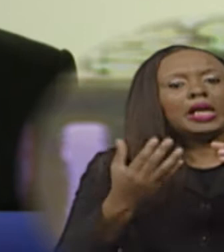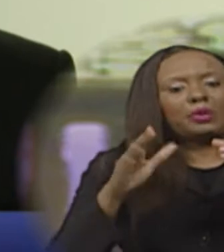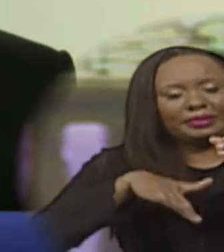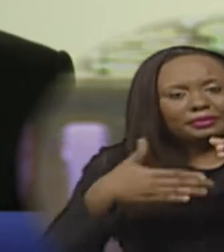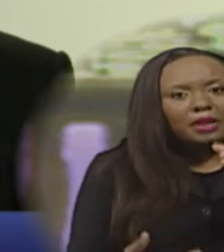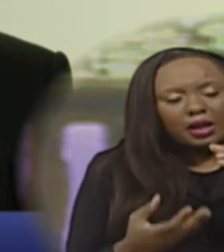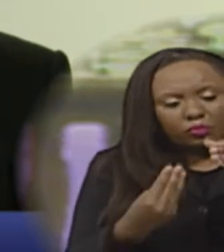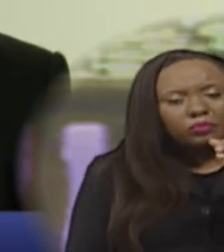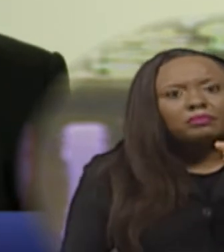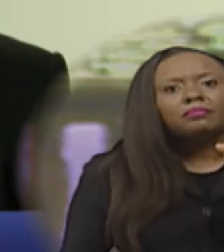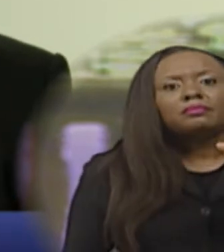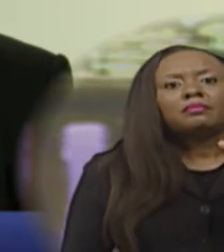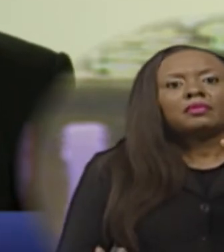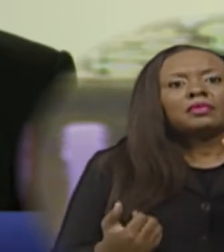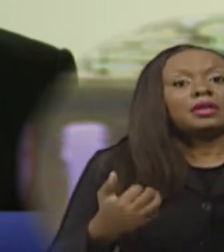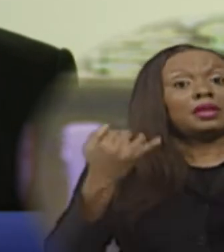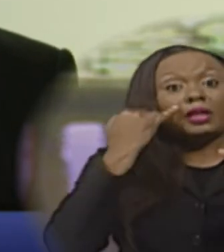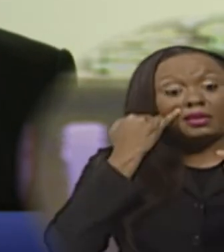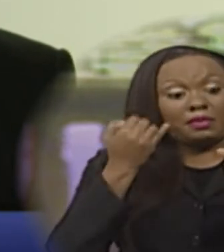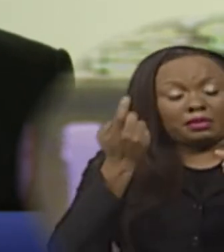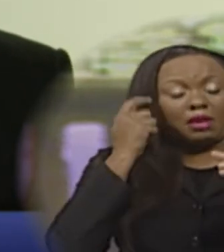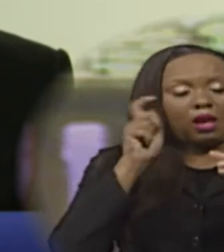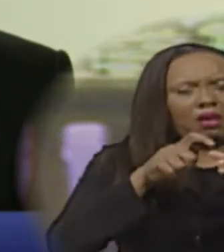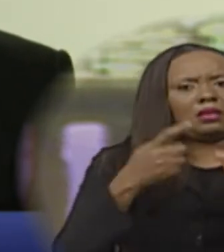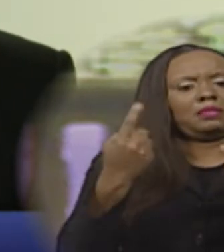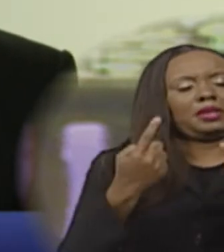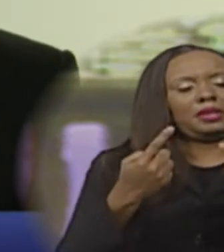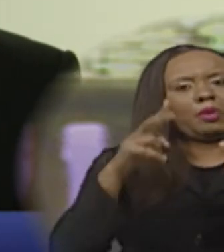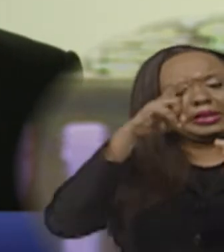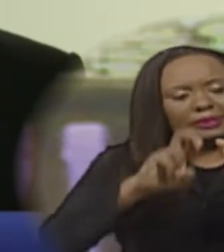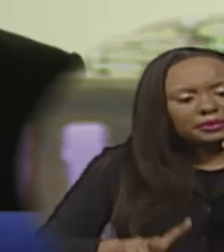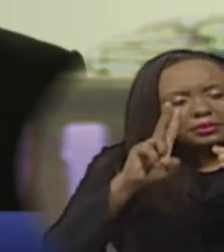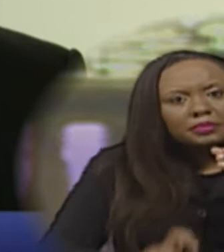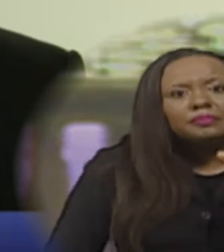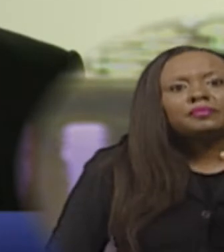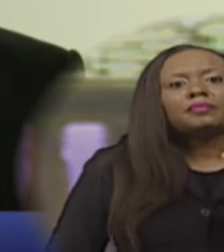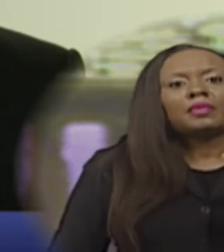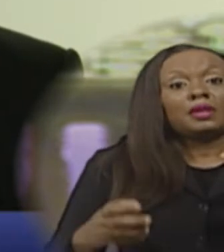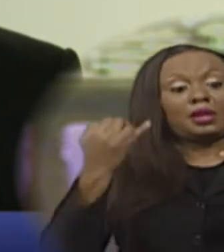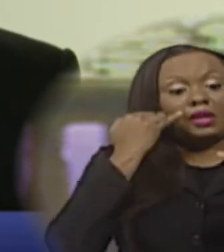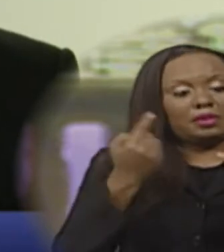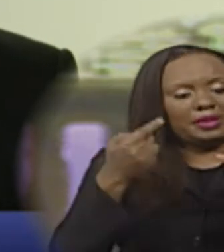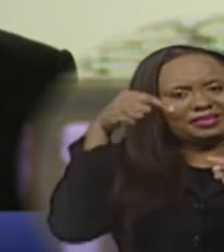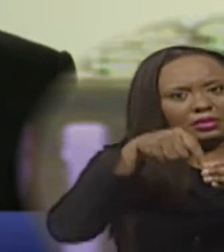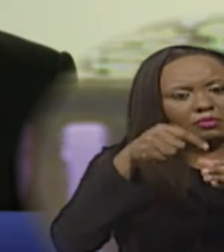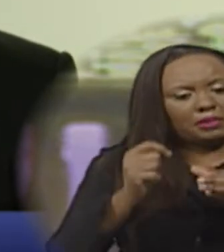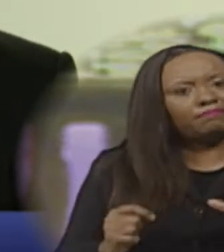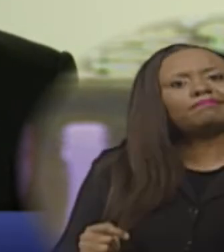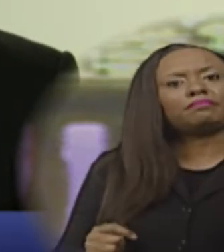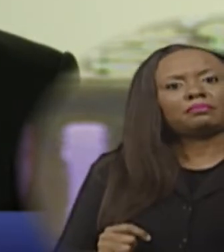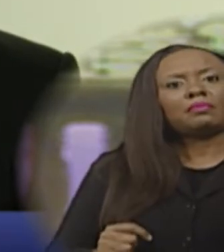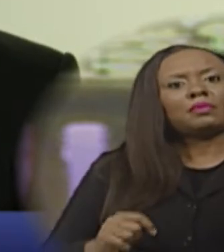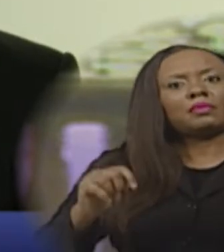will be evident, can be analyzed. After that, you transport that in chill containers to the lab, and based on the analysis that